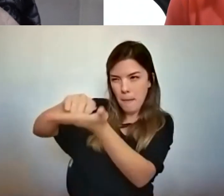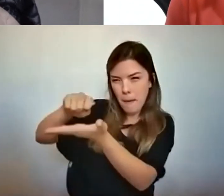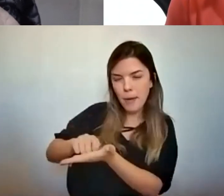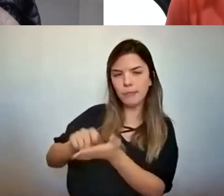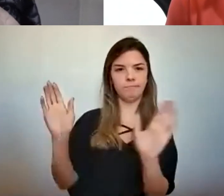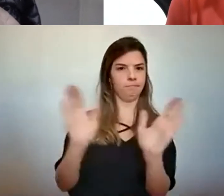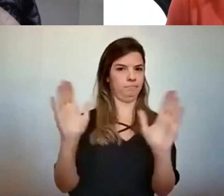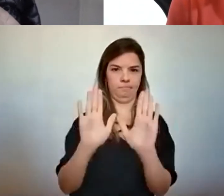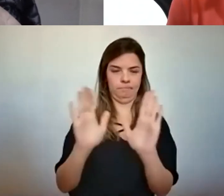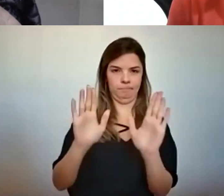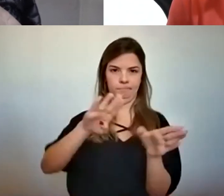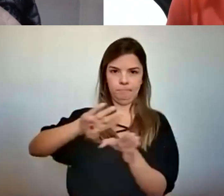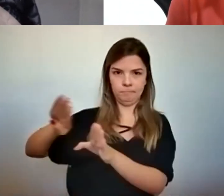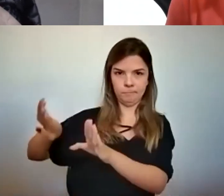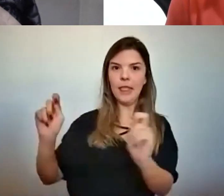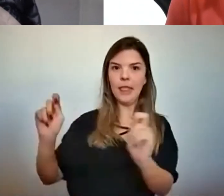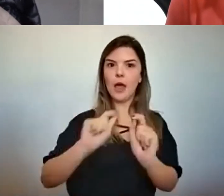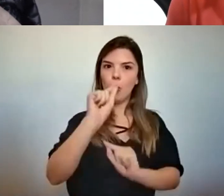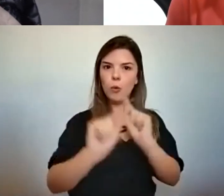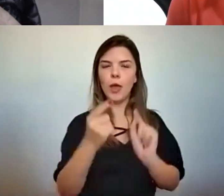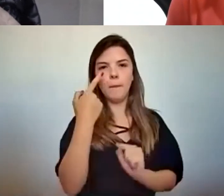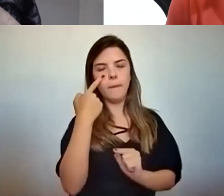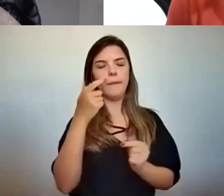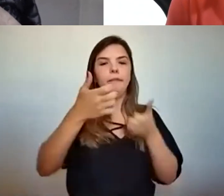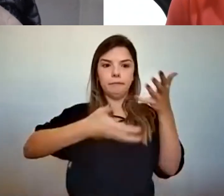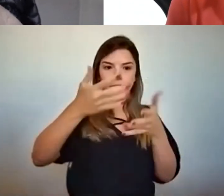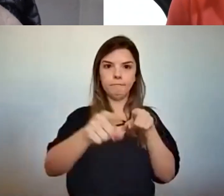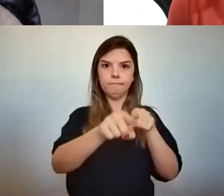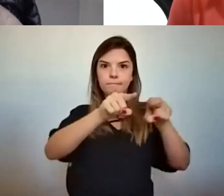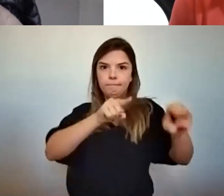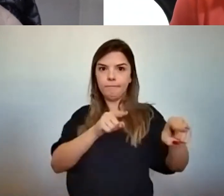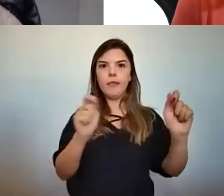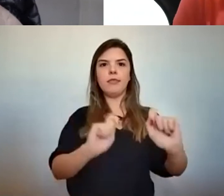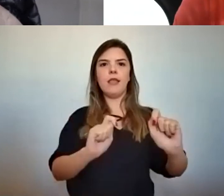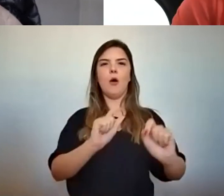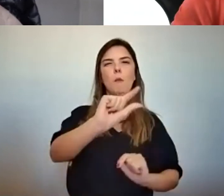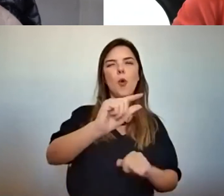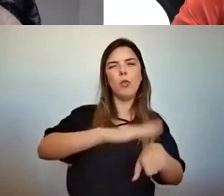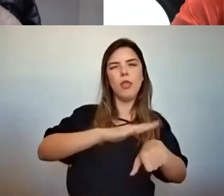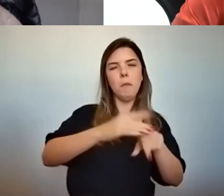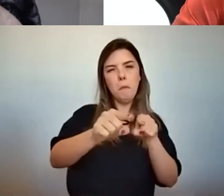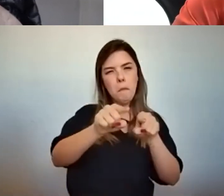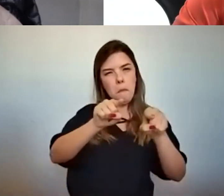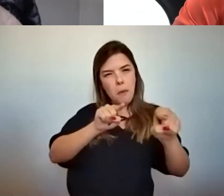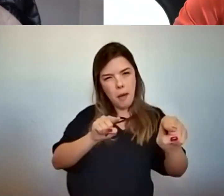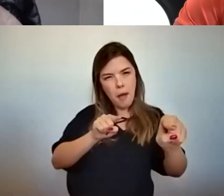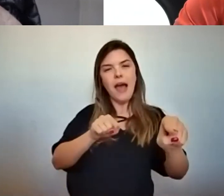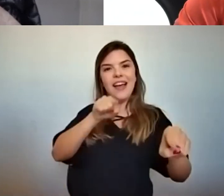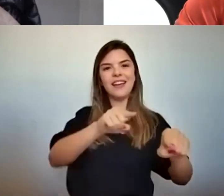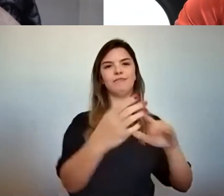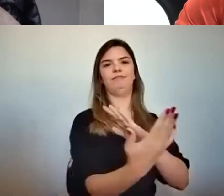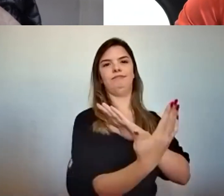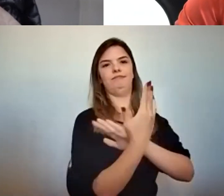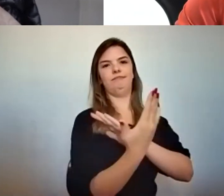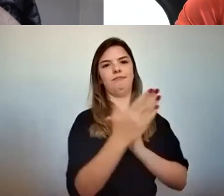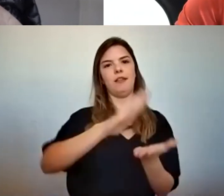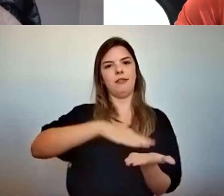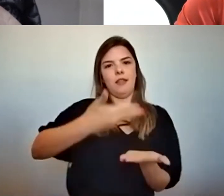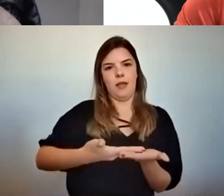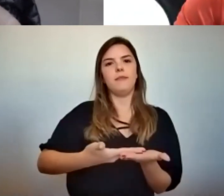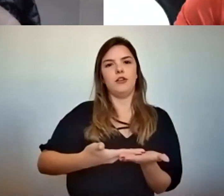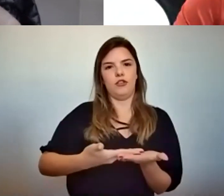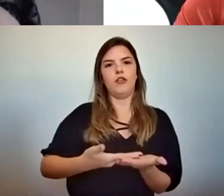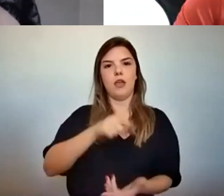of a few minutes would be probably useful, because this would show people